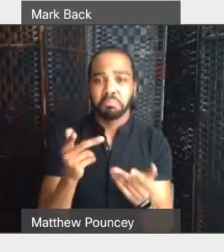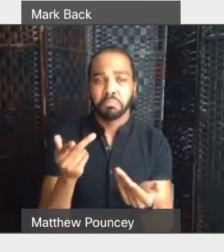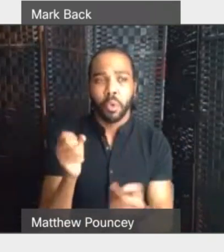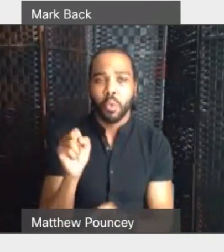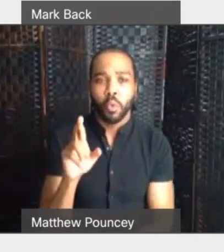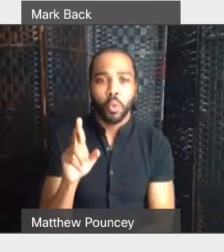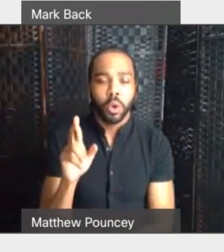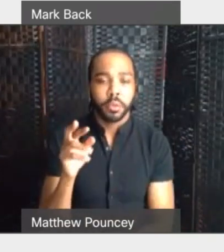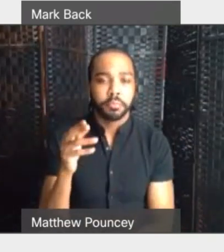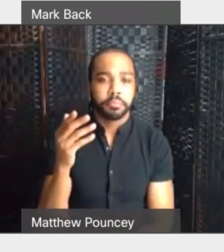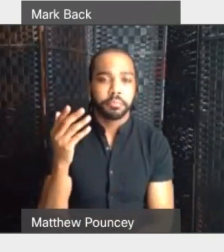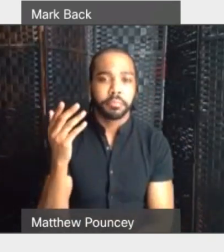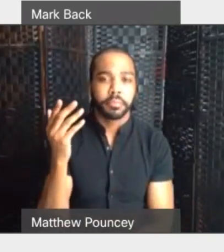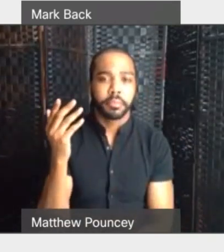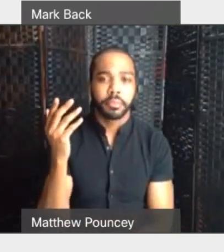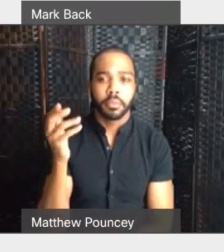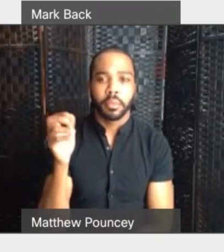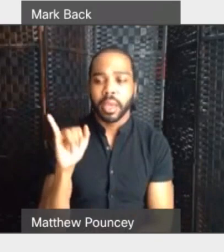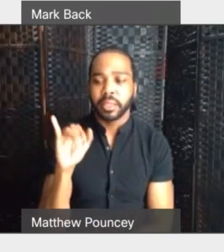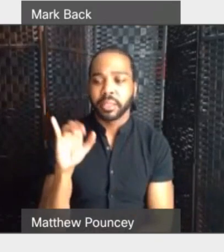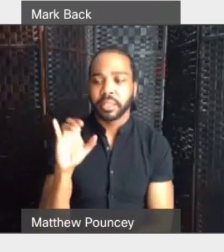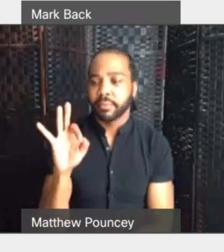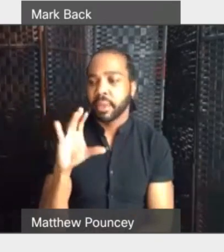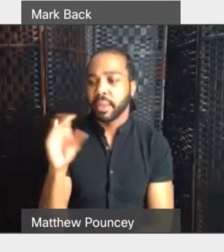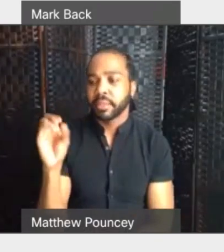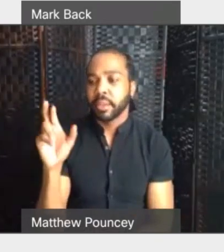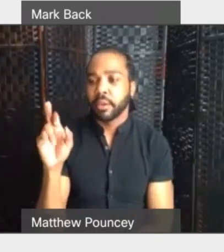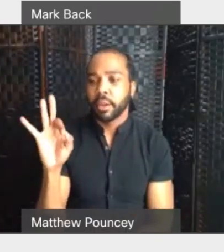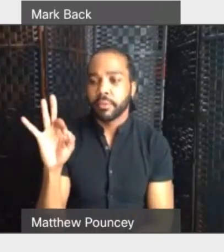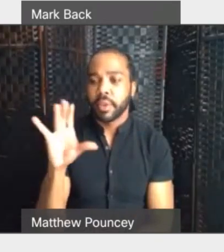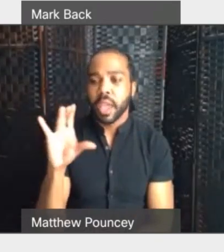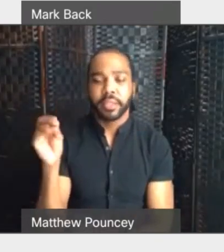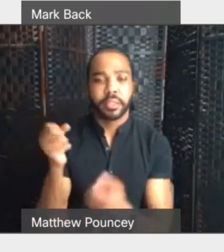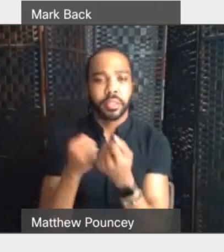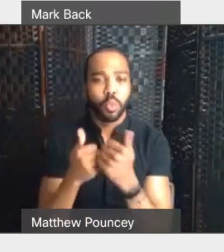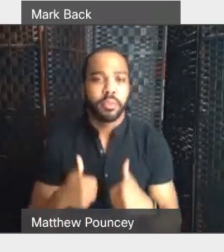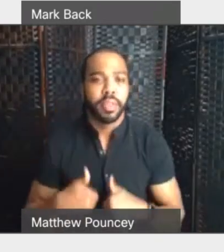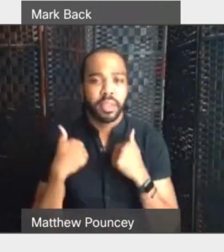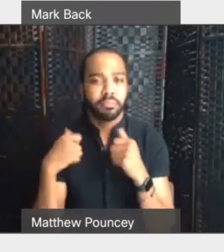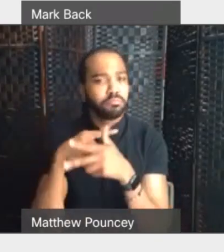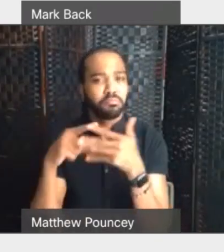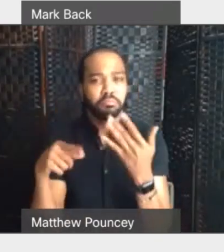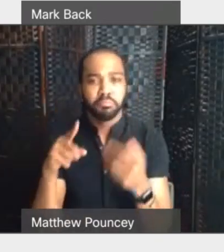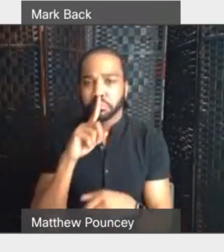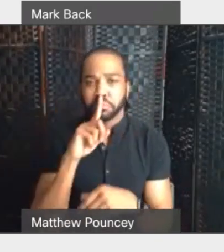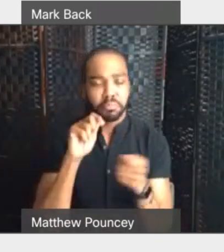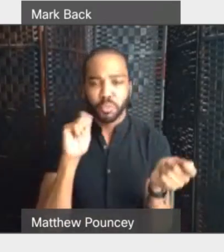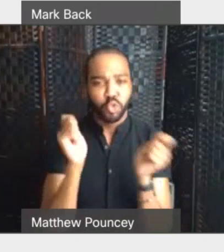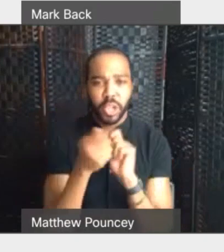or it was ICF and CRF and supported living, those have not changed to